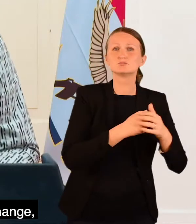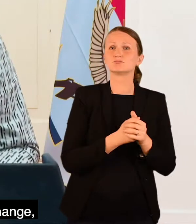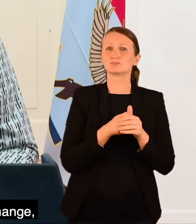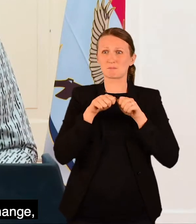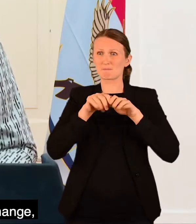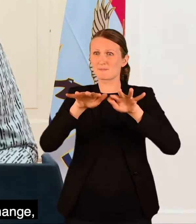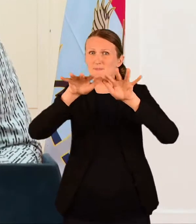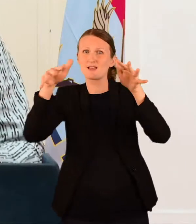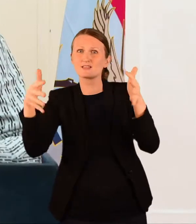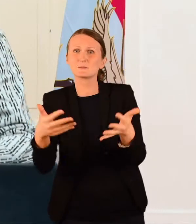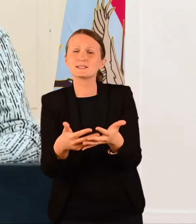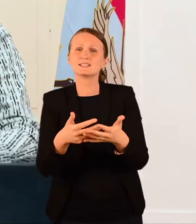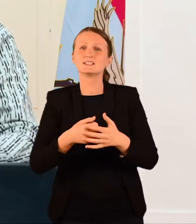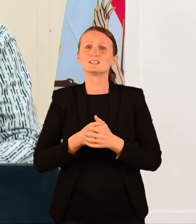change,